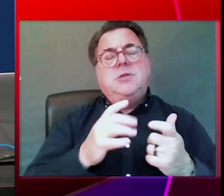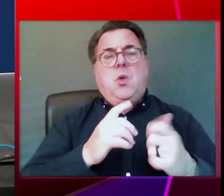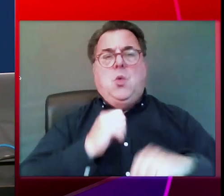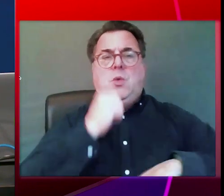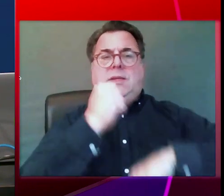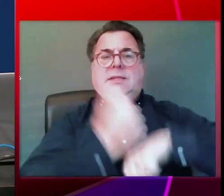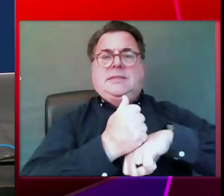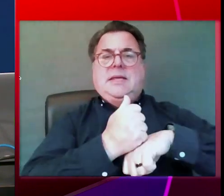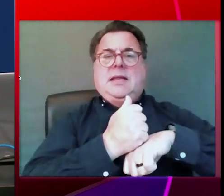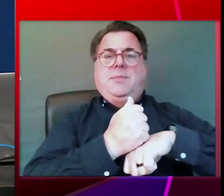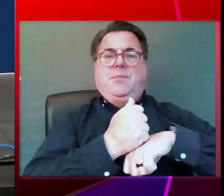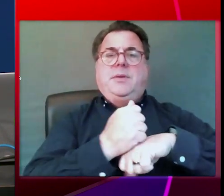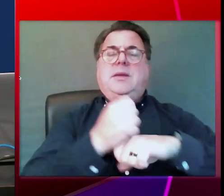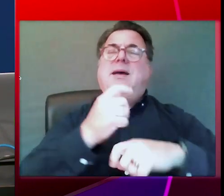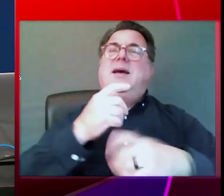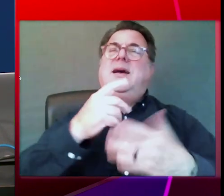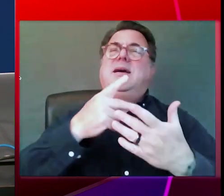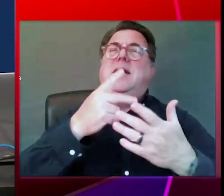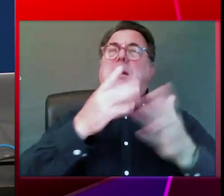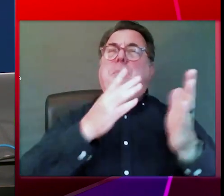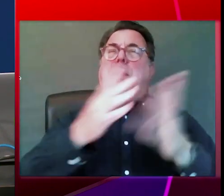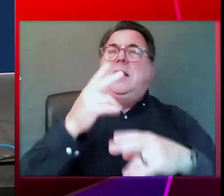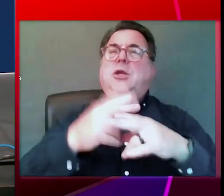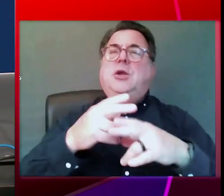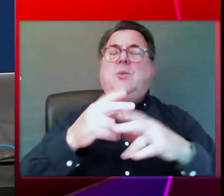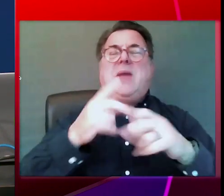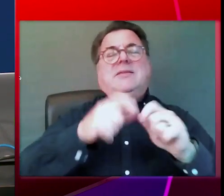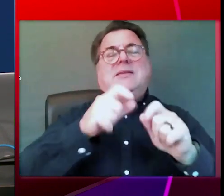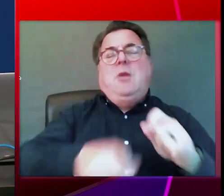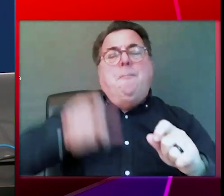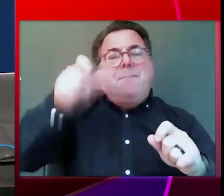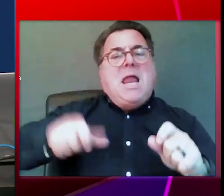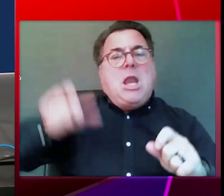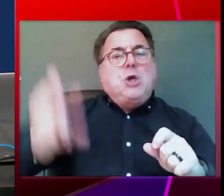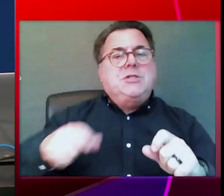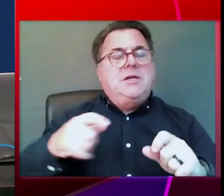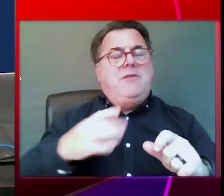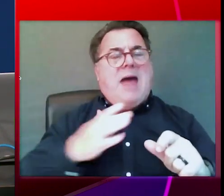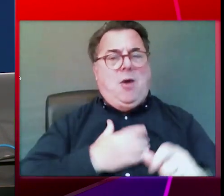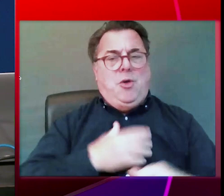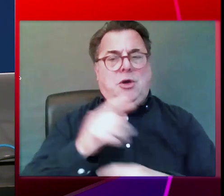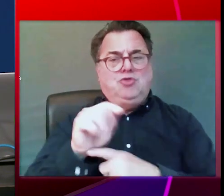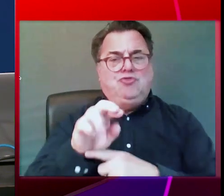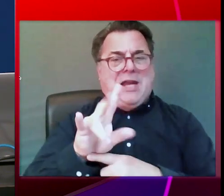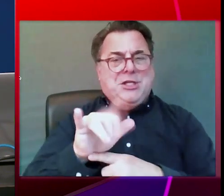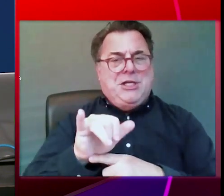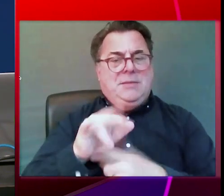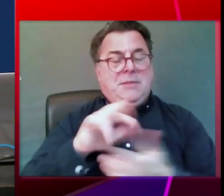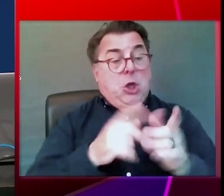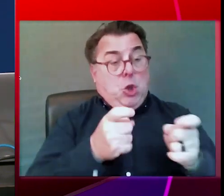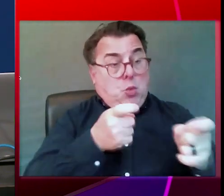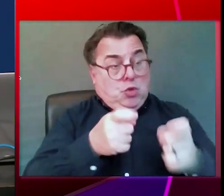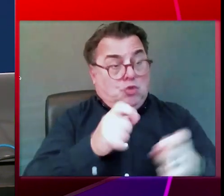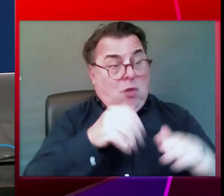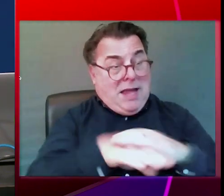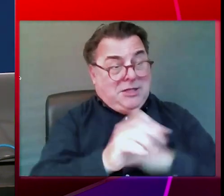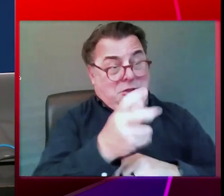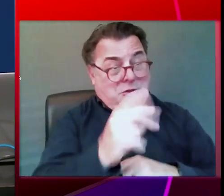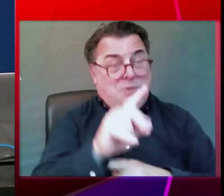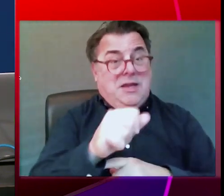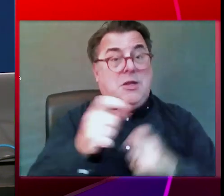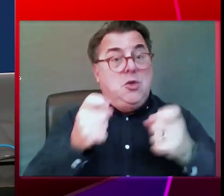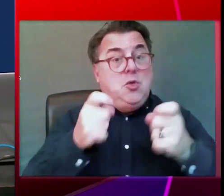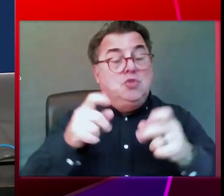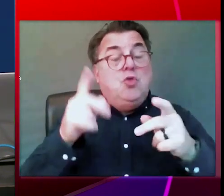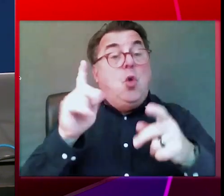by design strategy with these pillars. These pillars include things like you control access to your data, you control the location